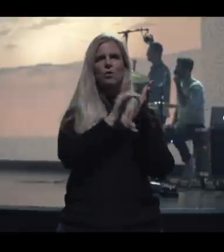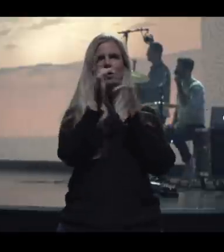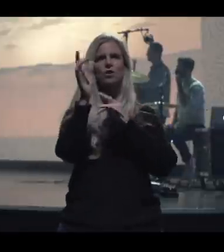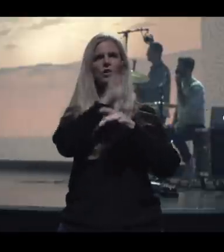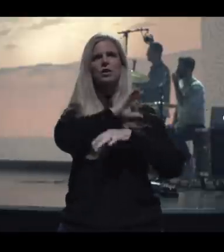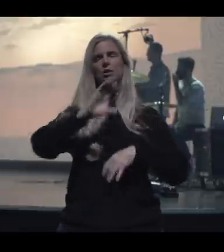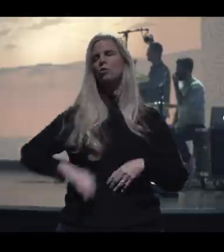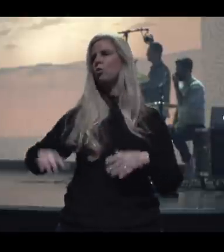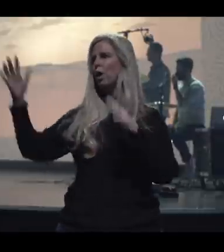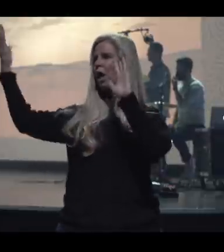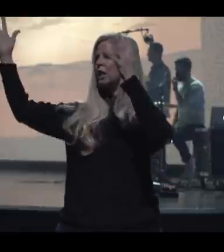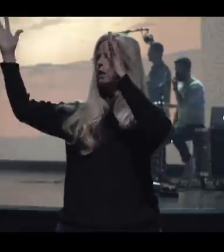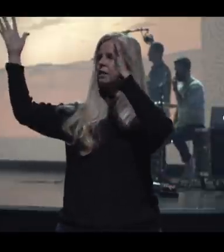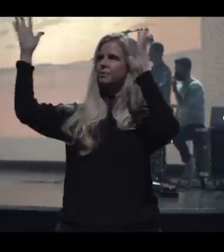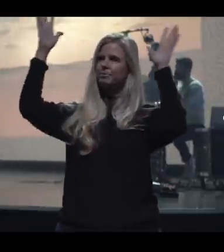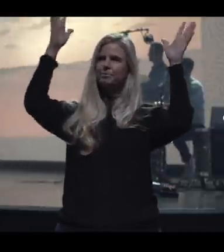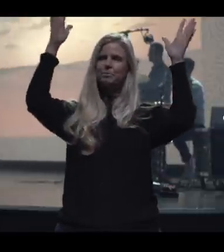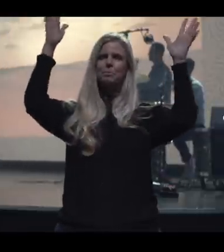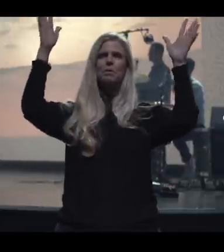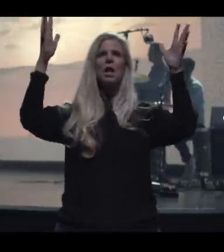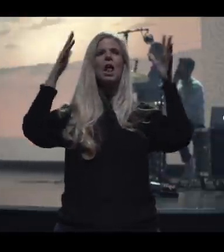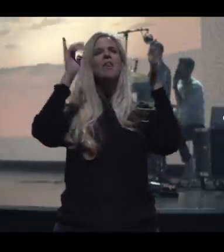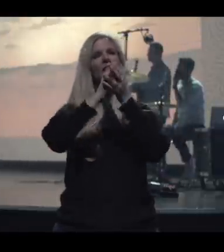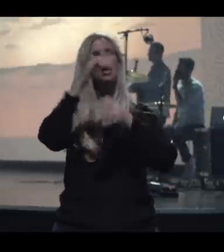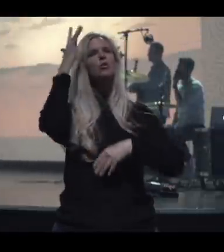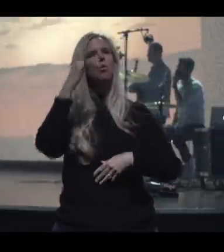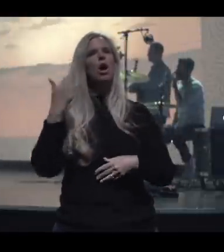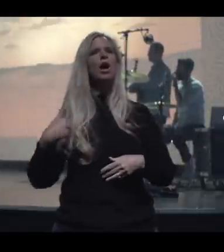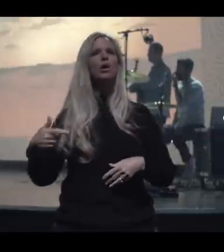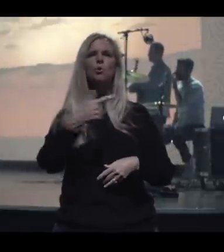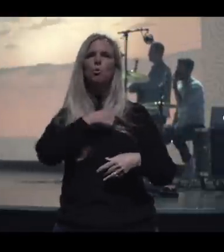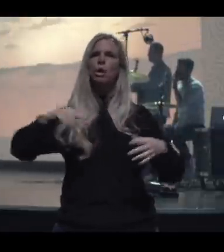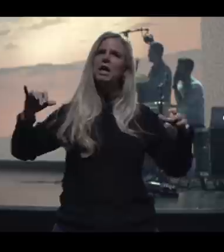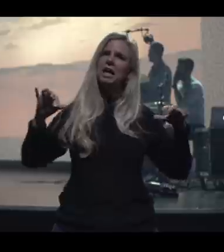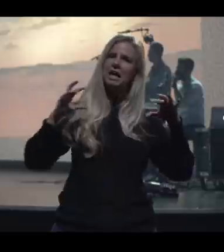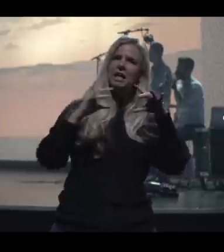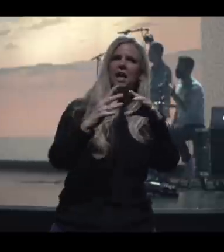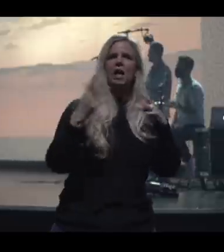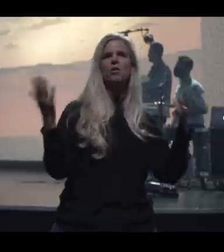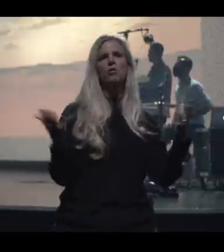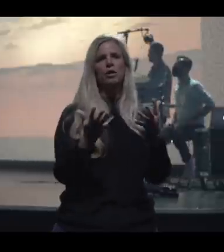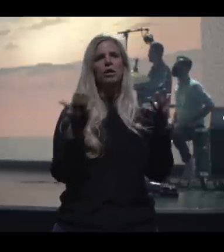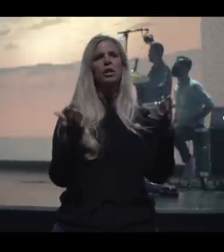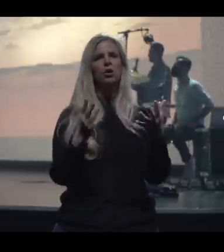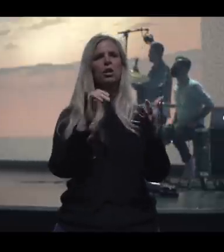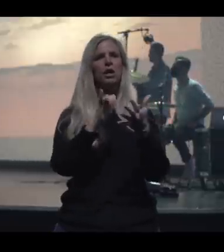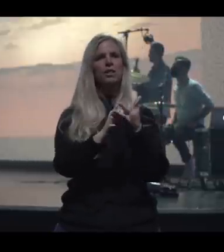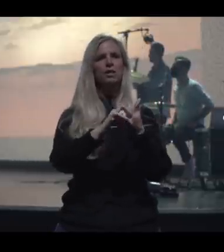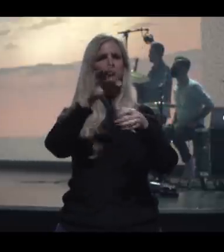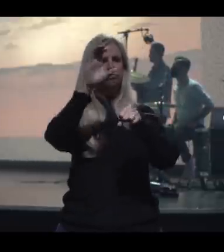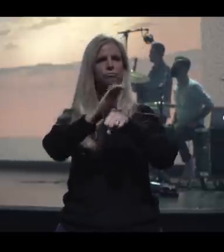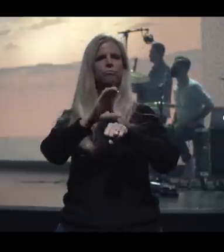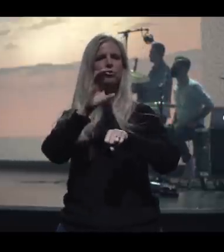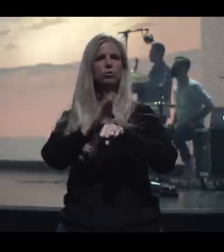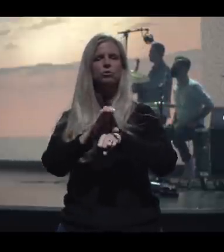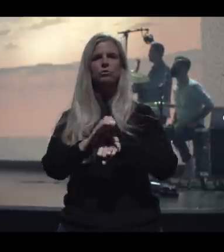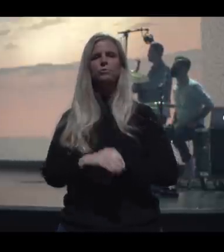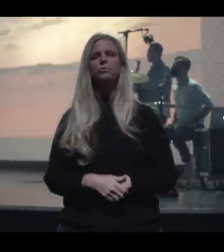That's why we need to come to the shepherd. That's why we gather as a body of Christ.